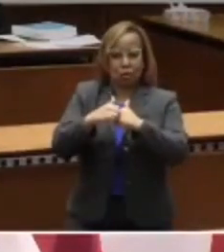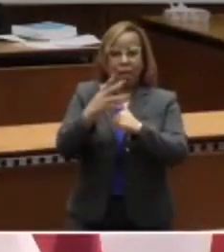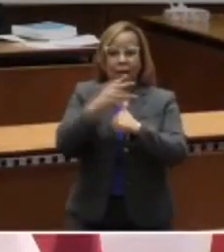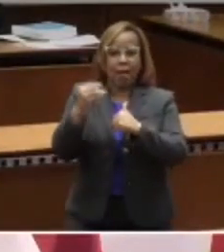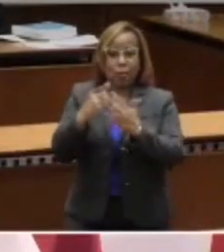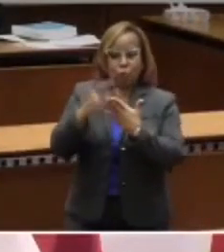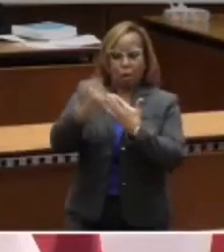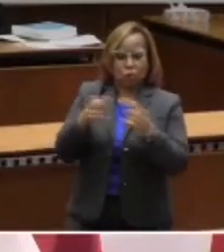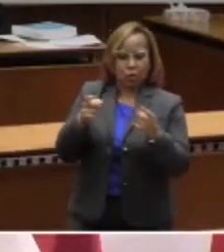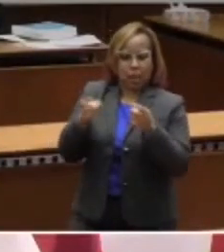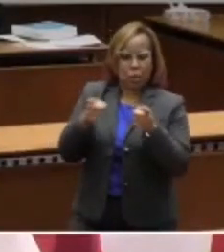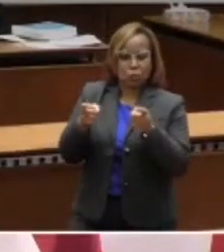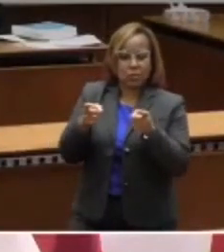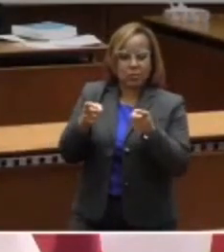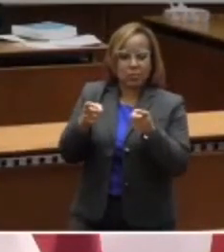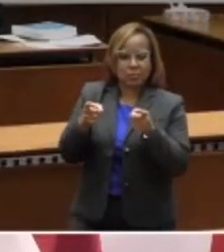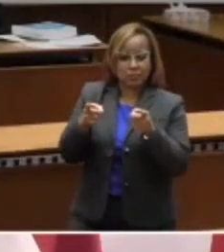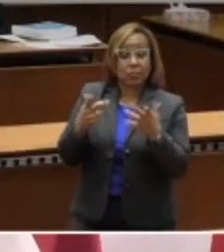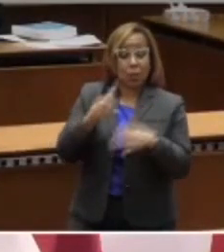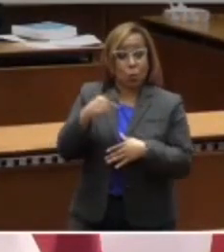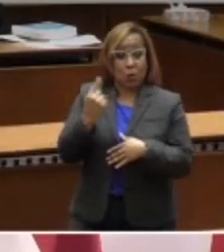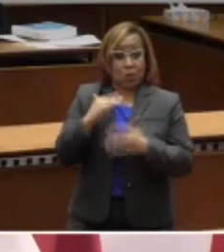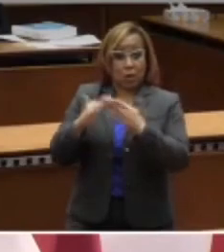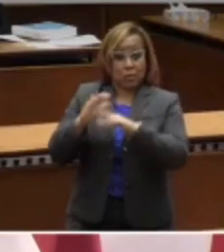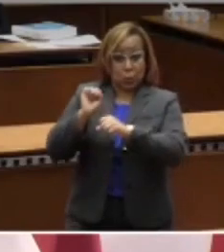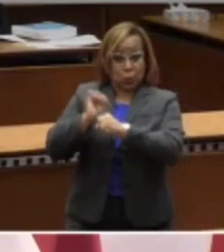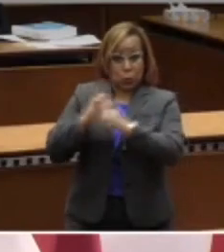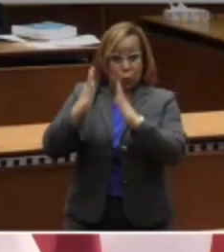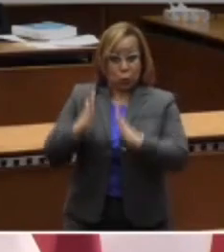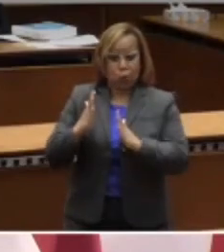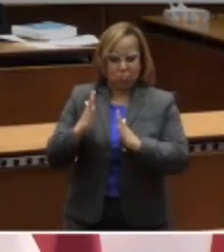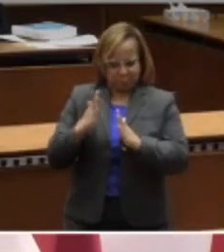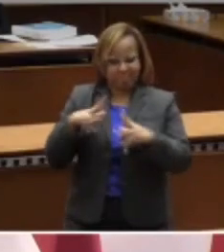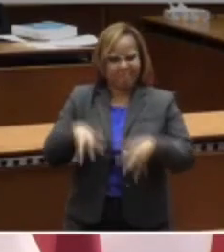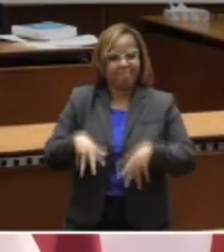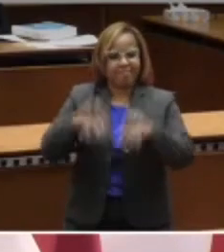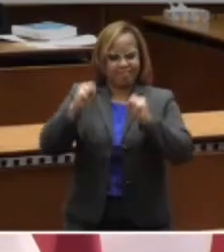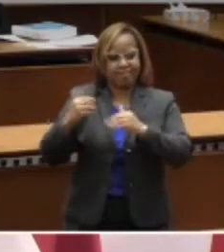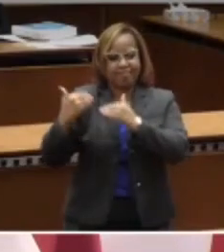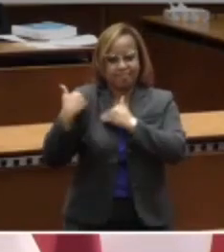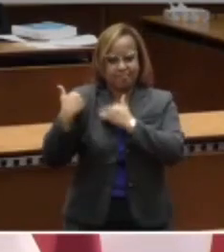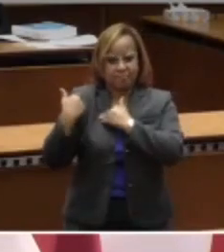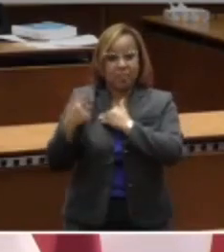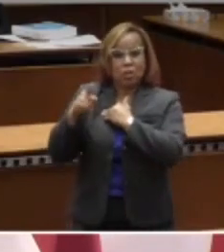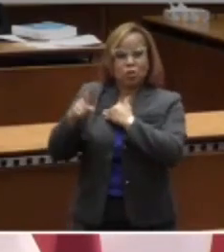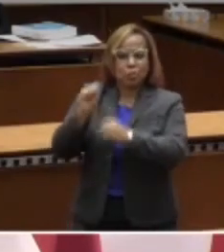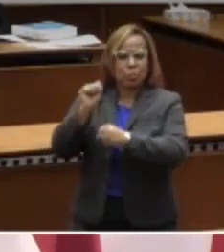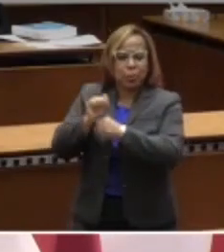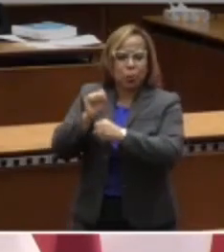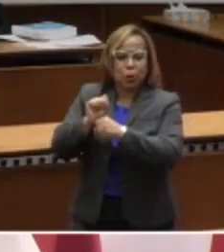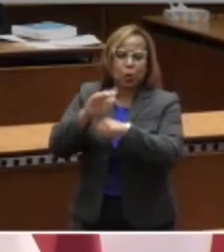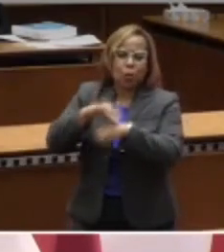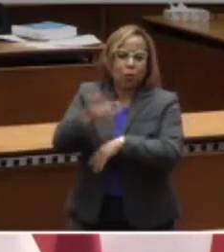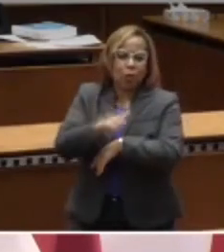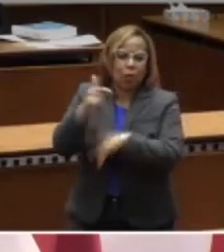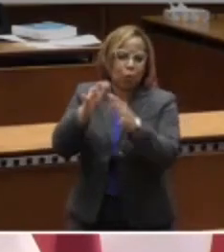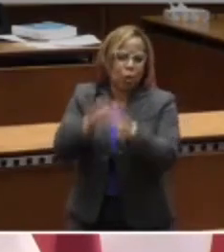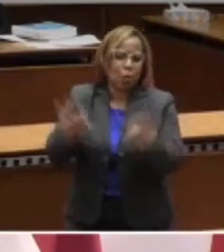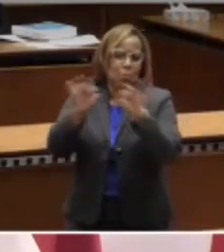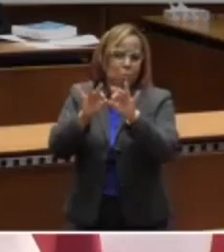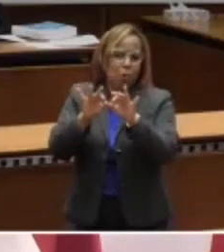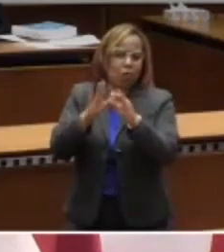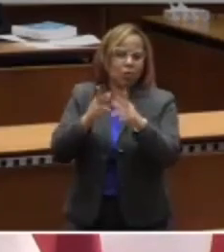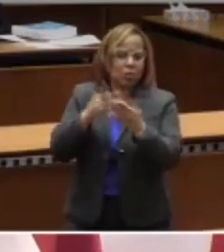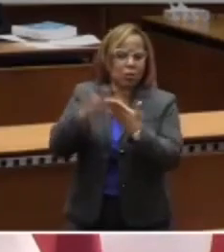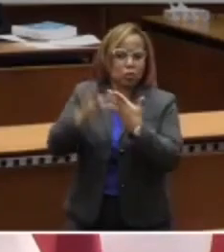and project management. And one of our city workers answered that call. She had been working on another important mission,